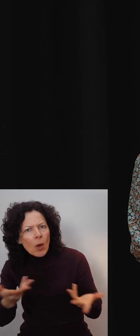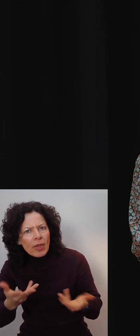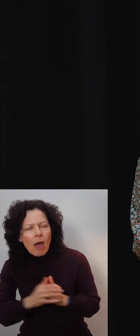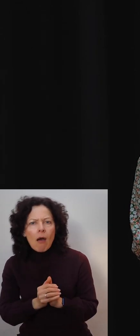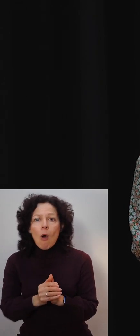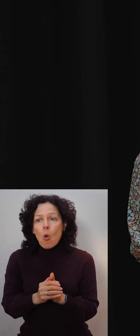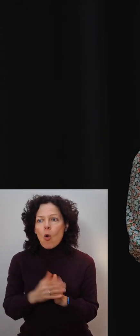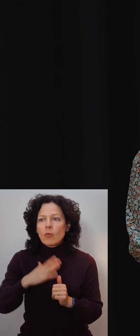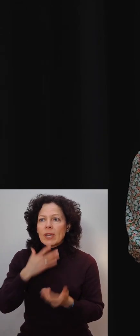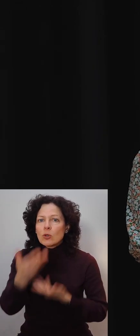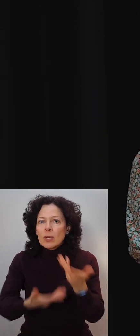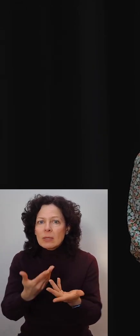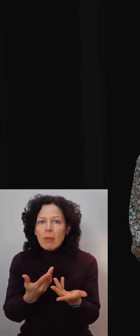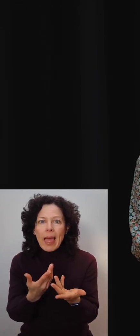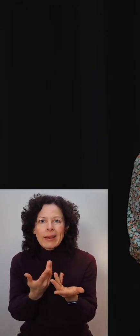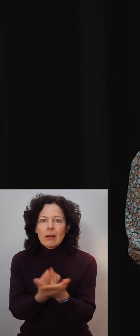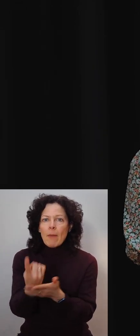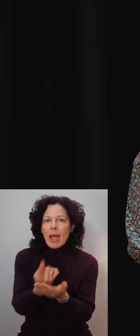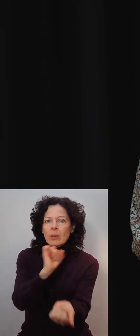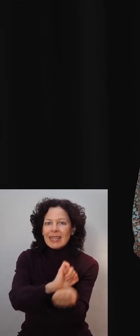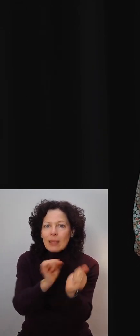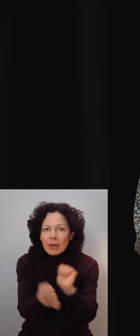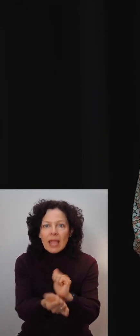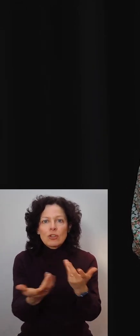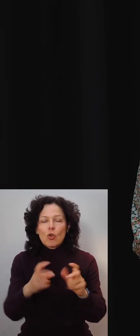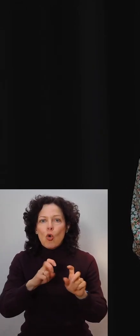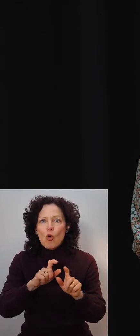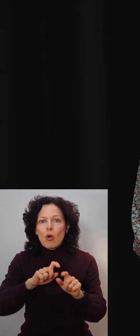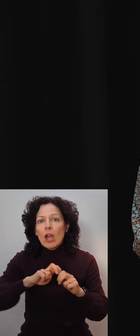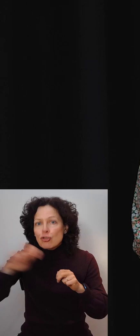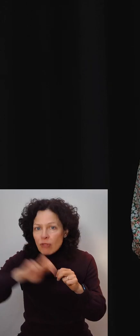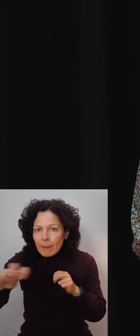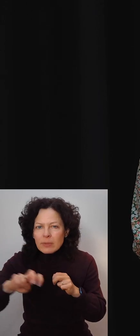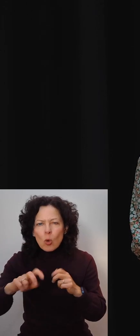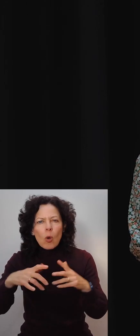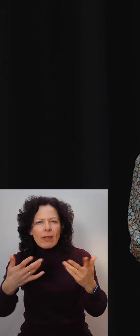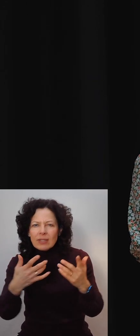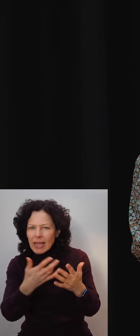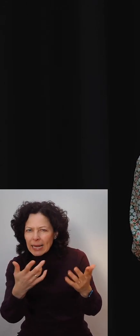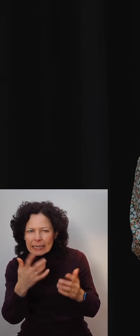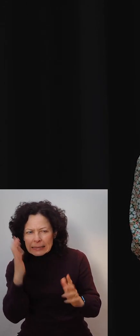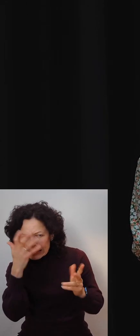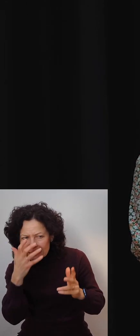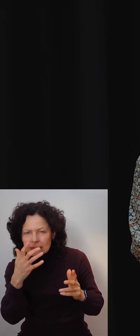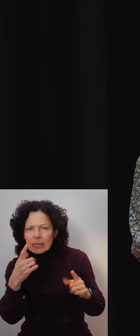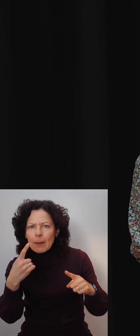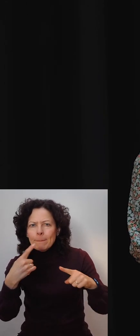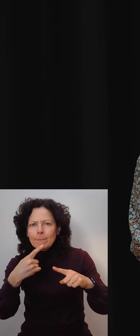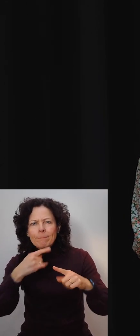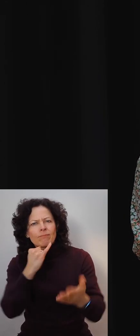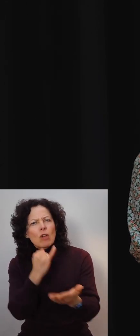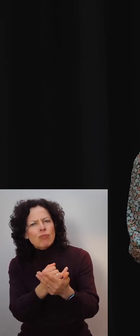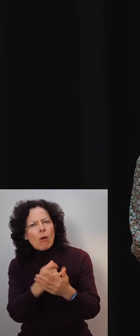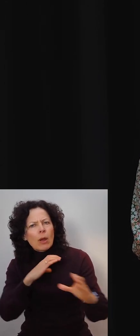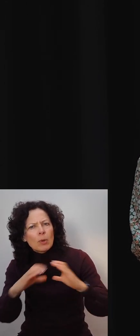explain something about examinations or trips or just anything where we think there might have been a bit of miscommunication with